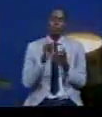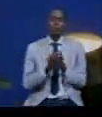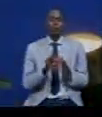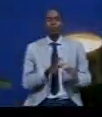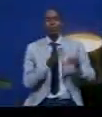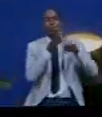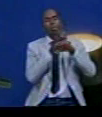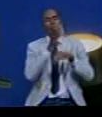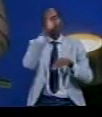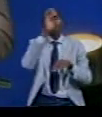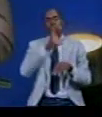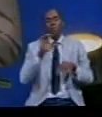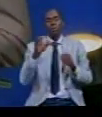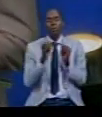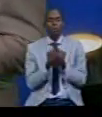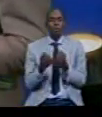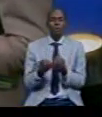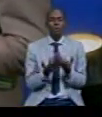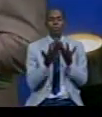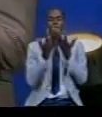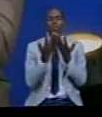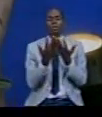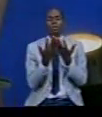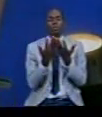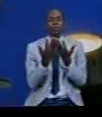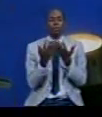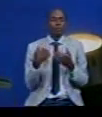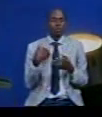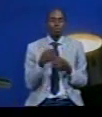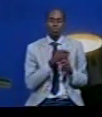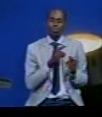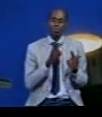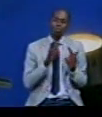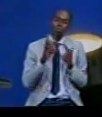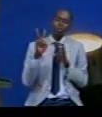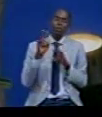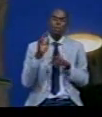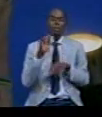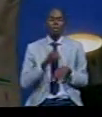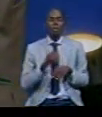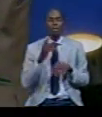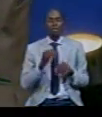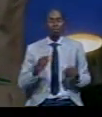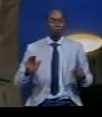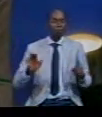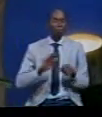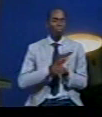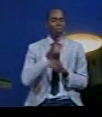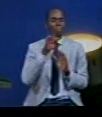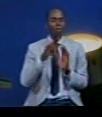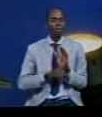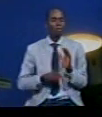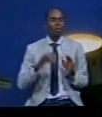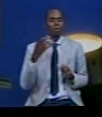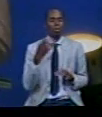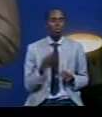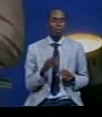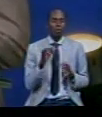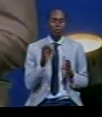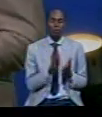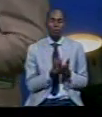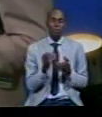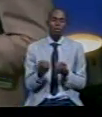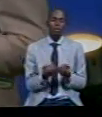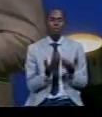sacrifice that was made, we look at the completeness of that sacrifice, we look at the fullness of that